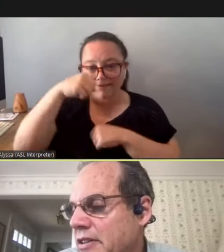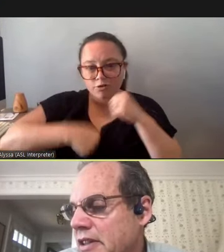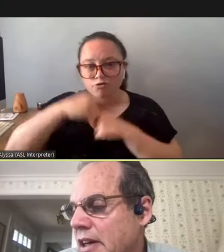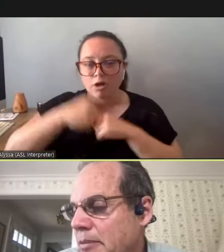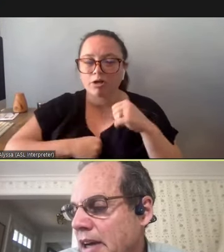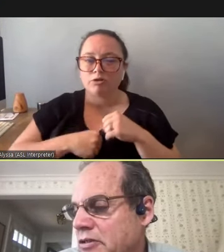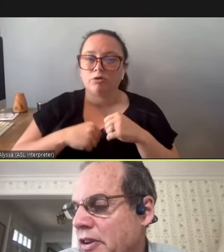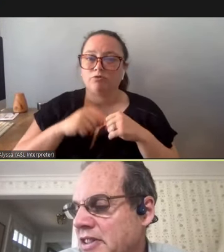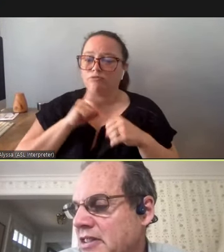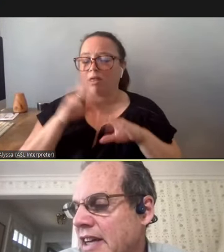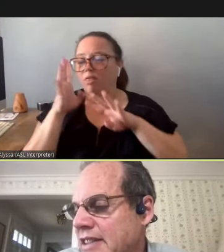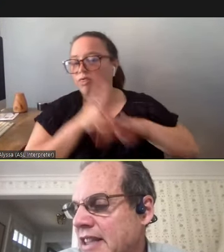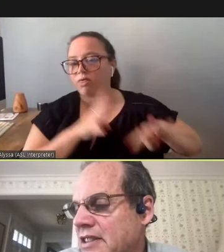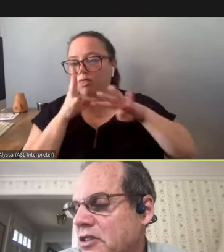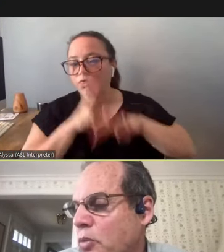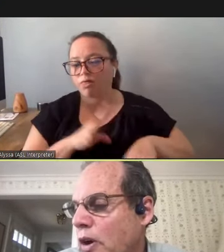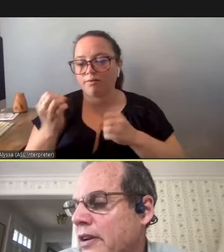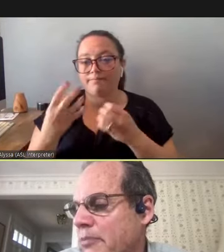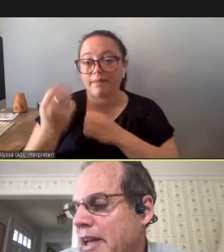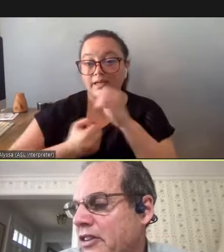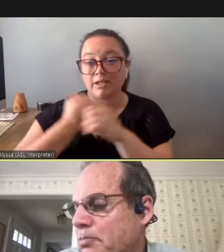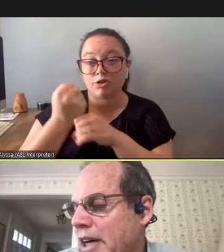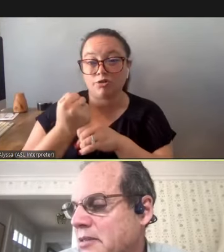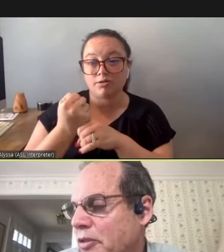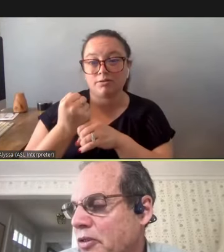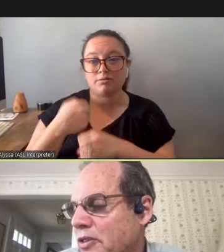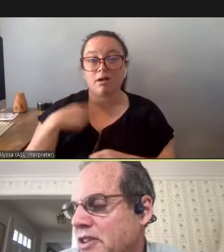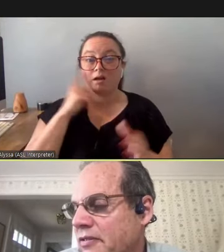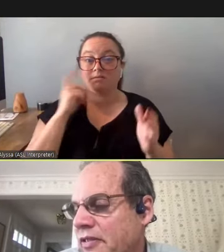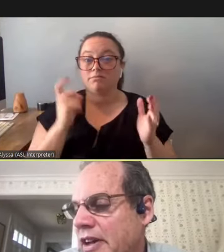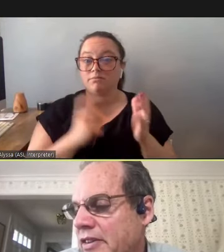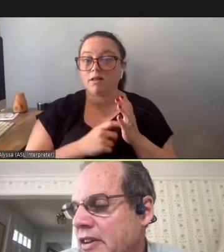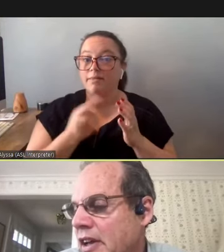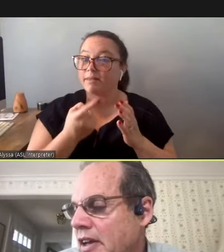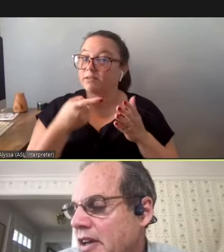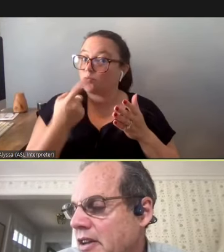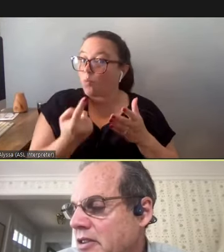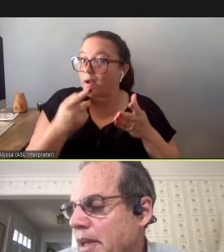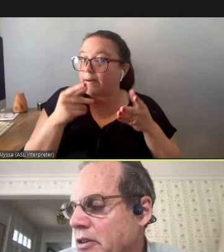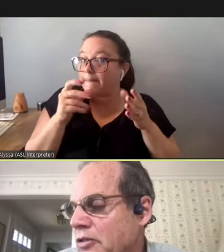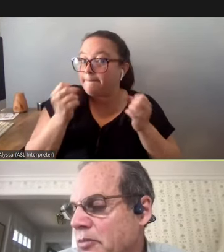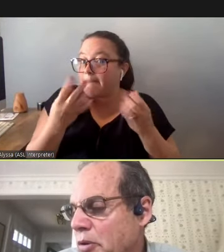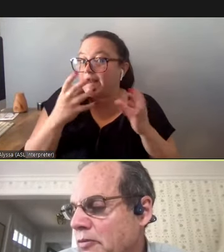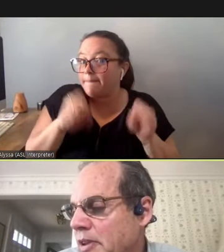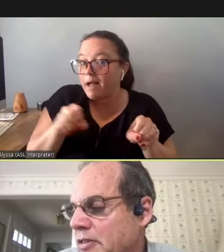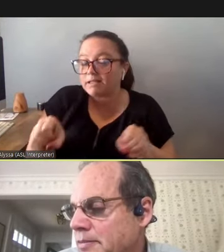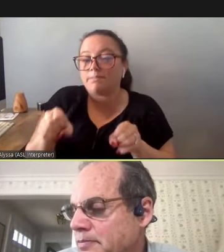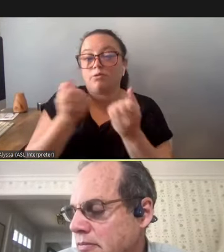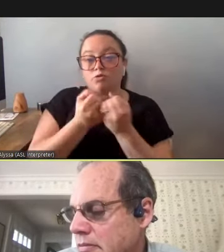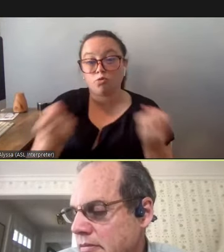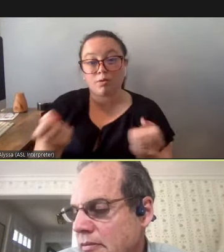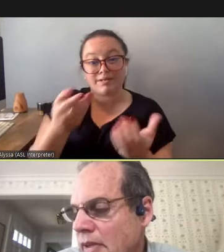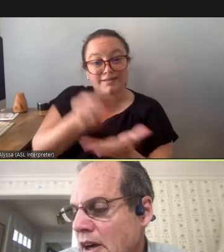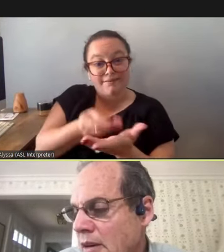the years. I see this as one of many possible sources of funds to make those improvements.